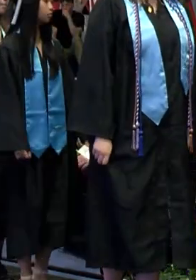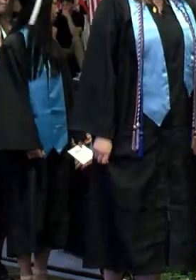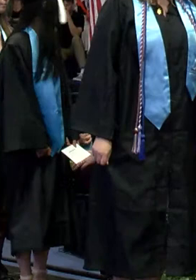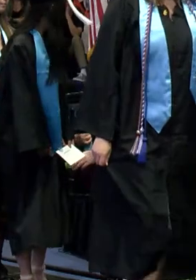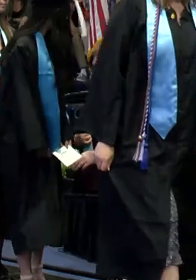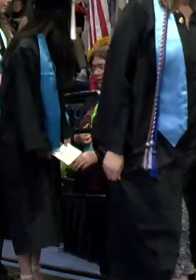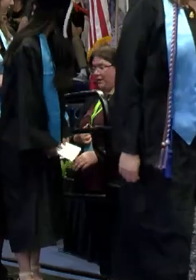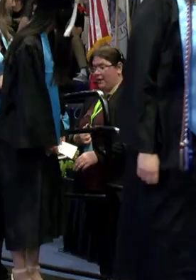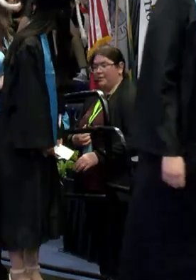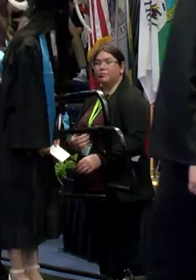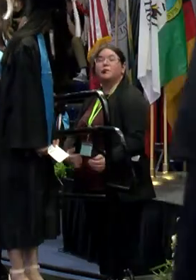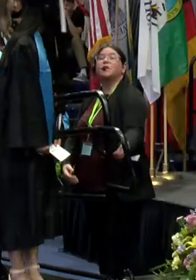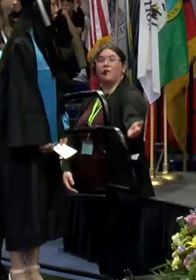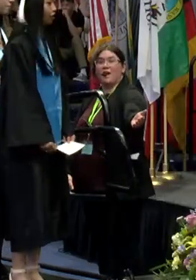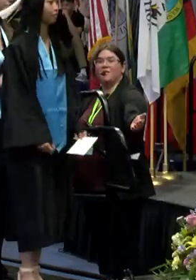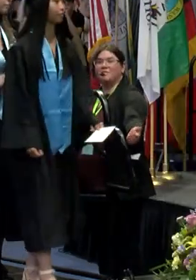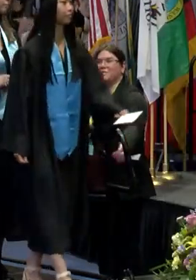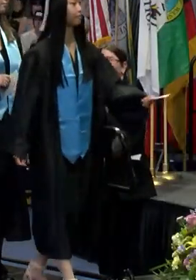Lauren Cross.